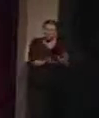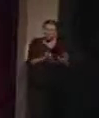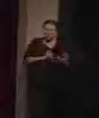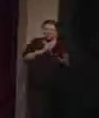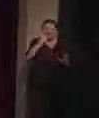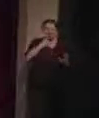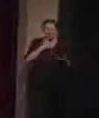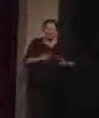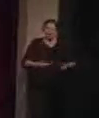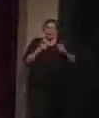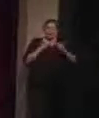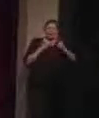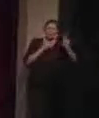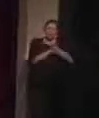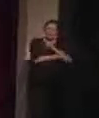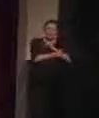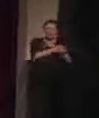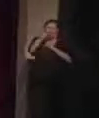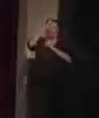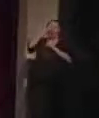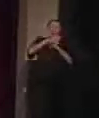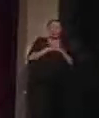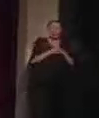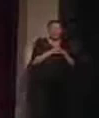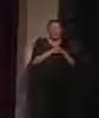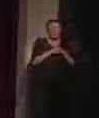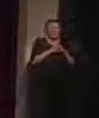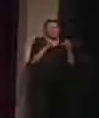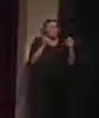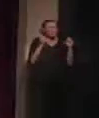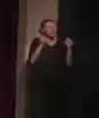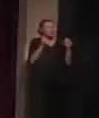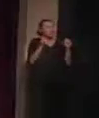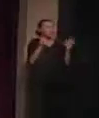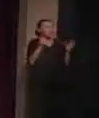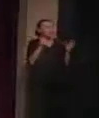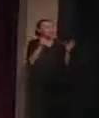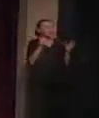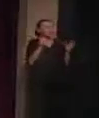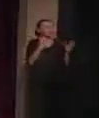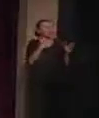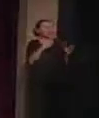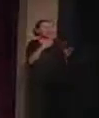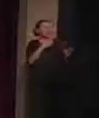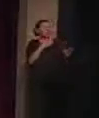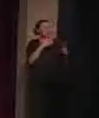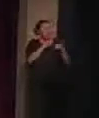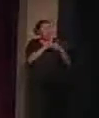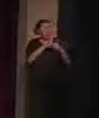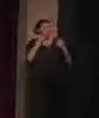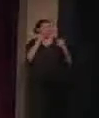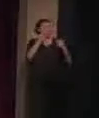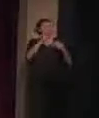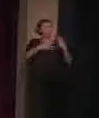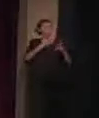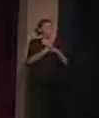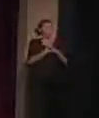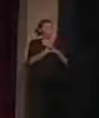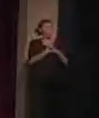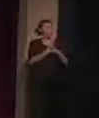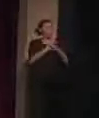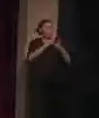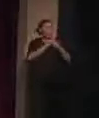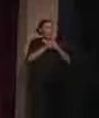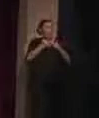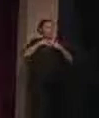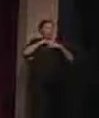I done it. I live in West County. So hey, how y'all doing out there? So I'm just saying the way we see the world inherently and the way we